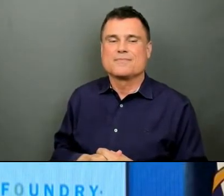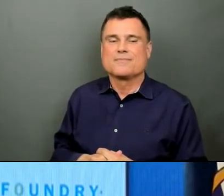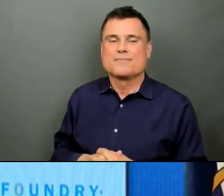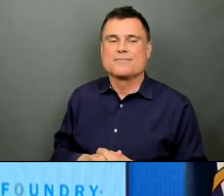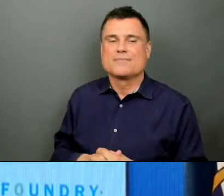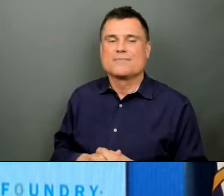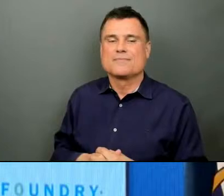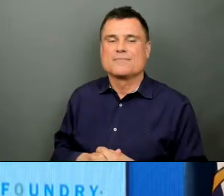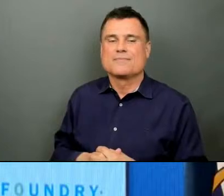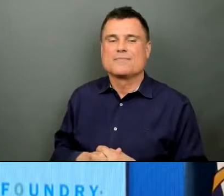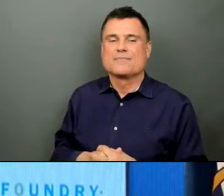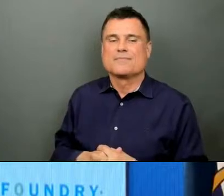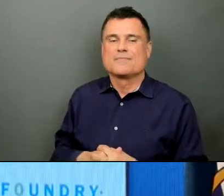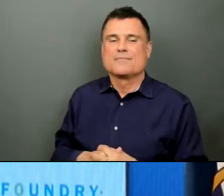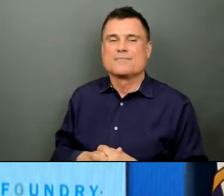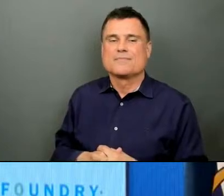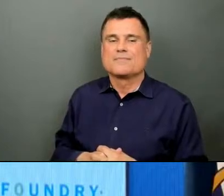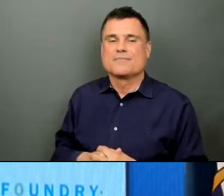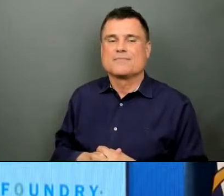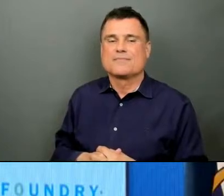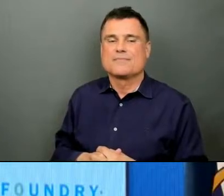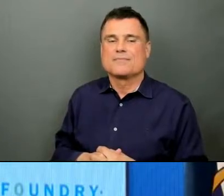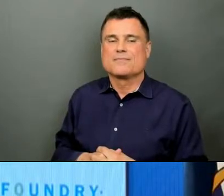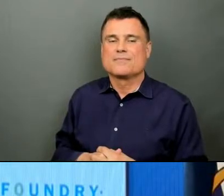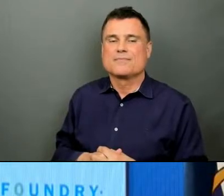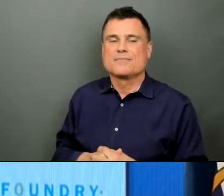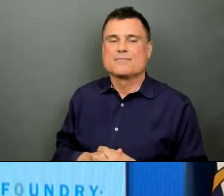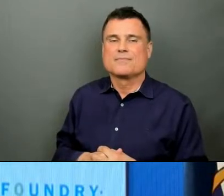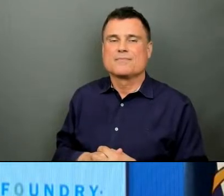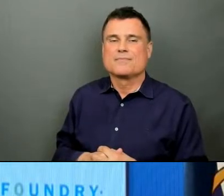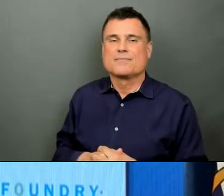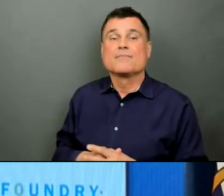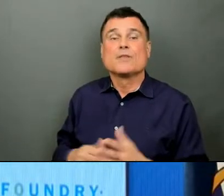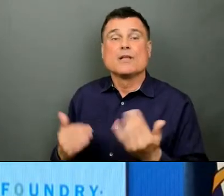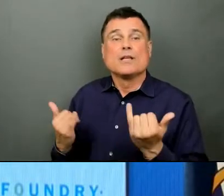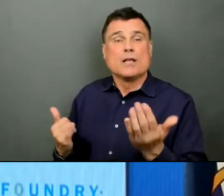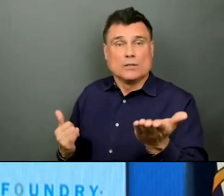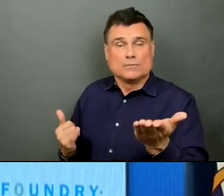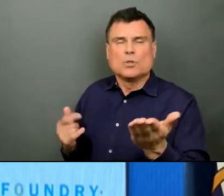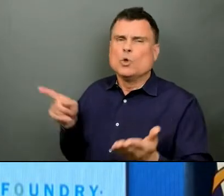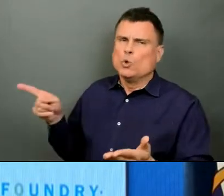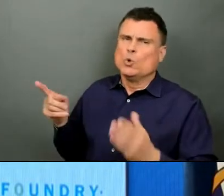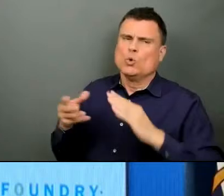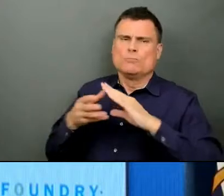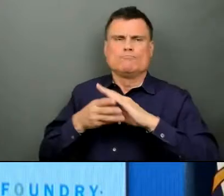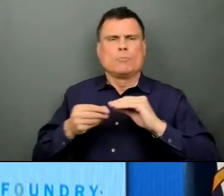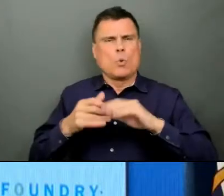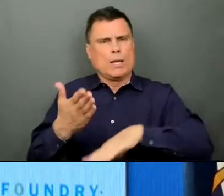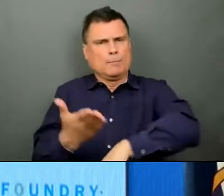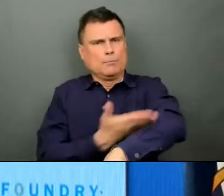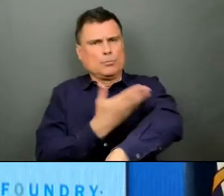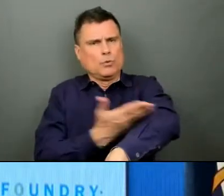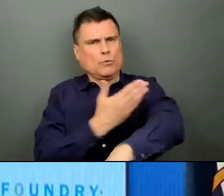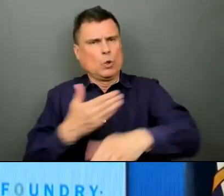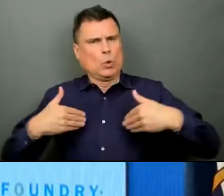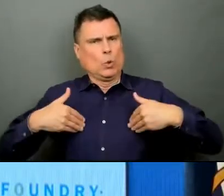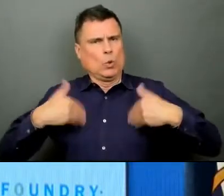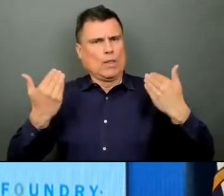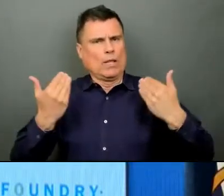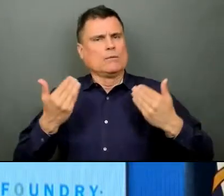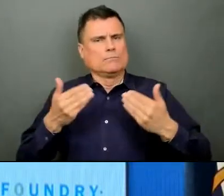today. And while, you know, today you're talking about improving access to youth counseling, which is great and I'm sure welcome by